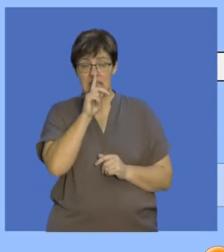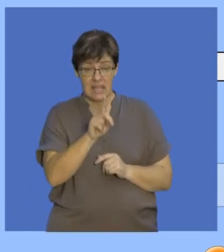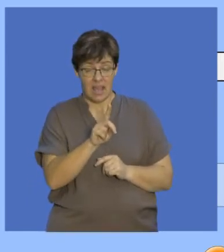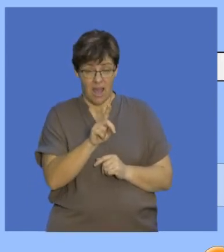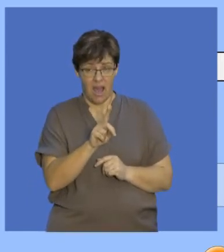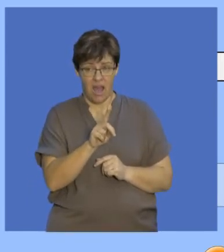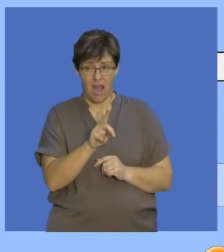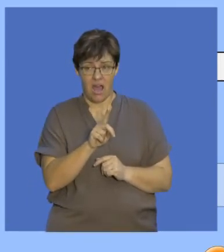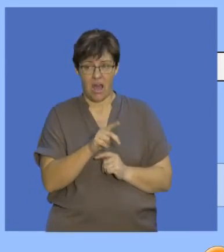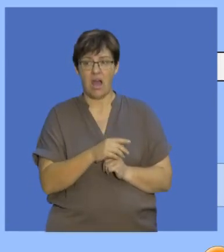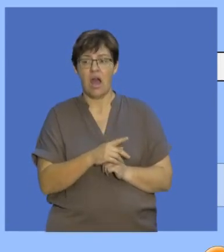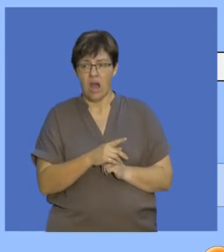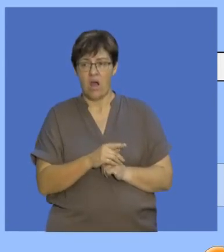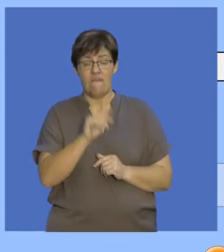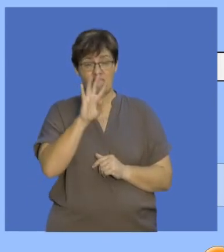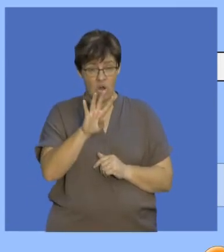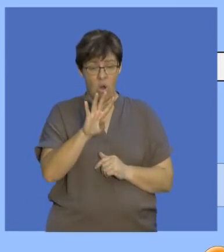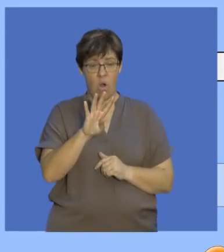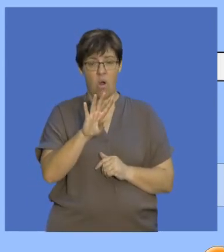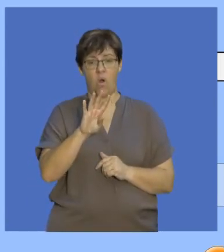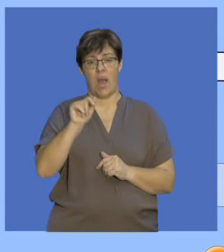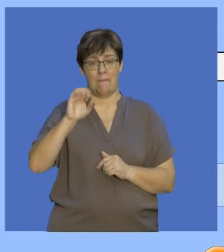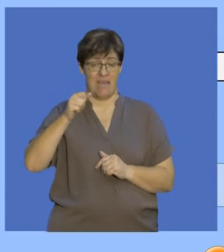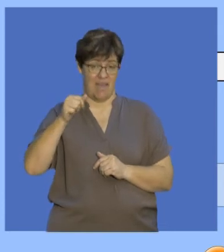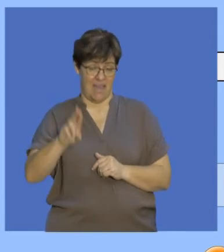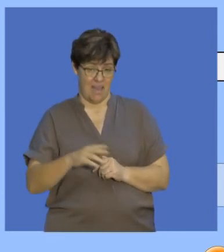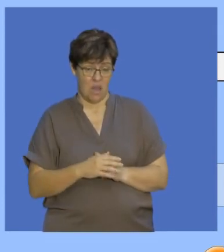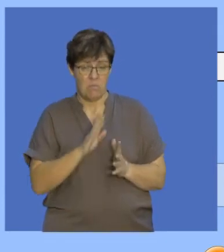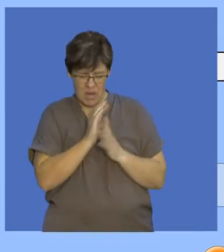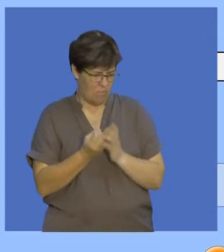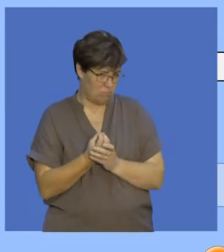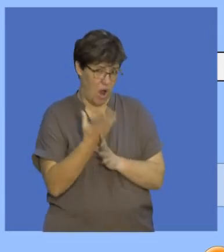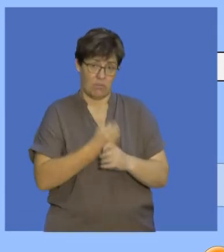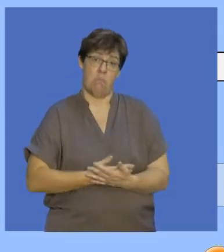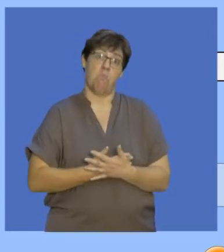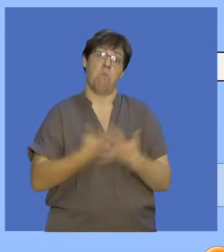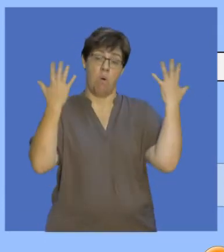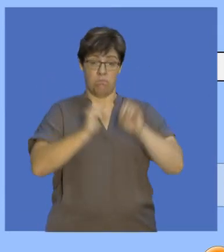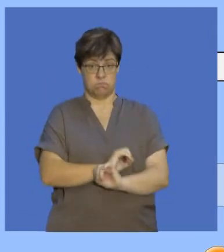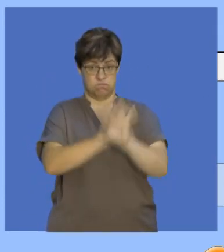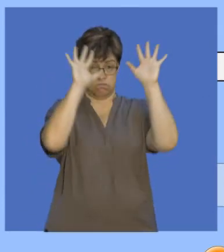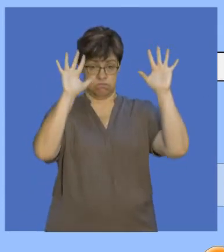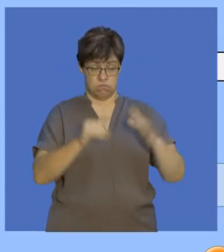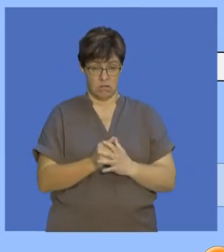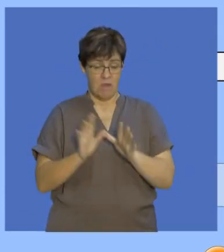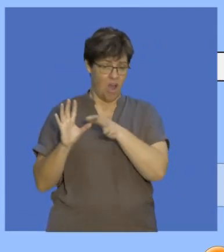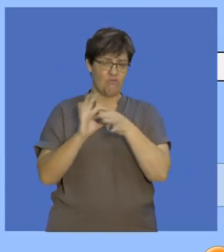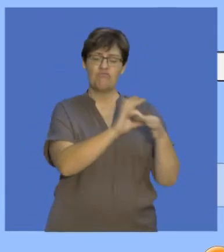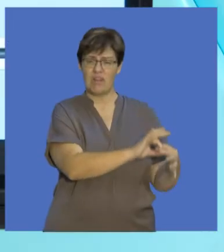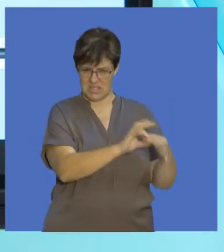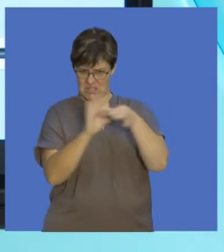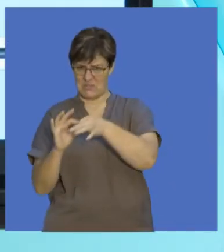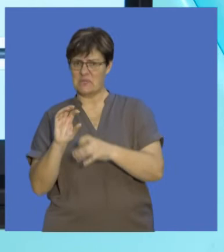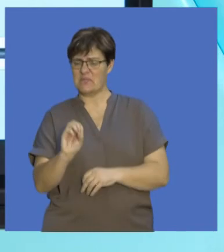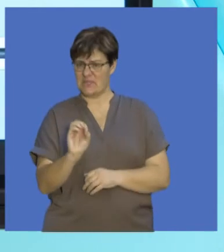see even now it's 4 amperes. 4 amperes, even brighter. Okay, so now there is some relationship